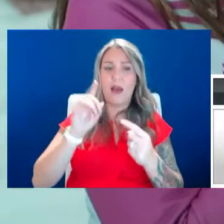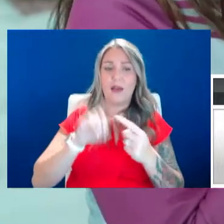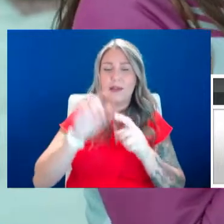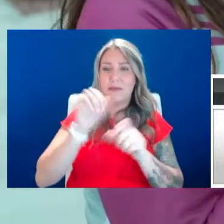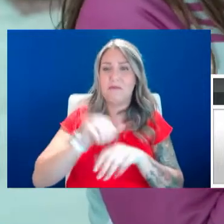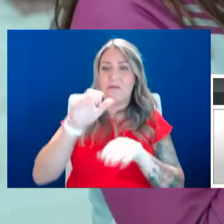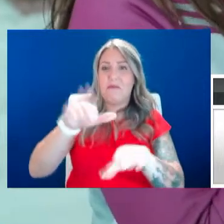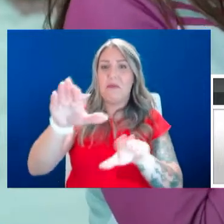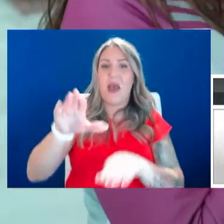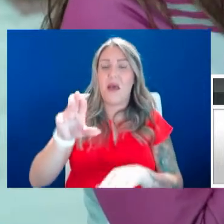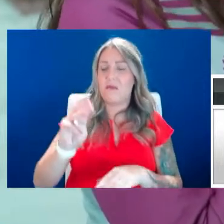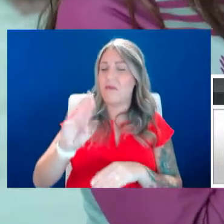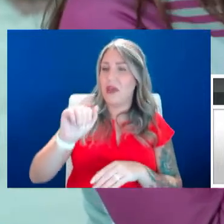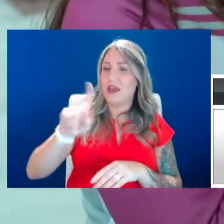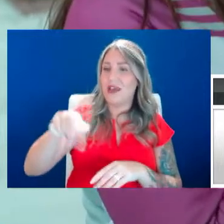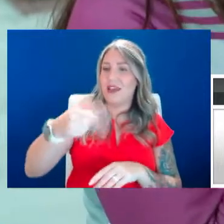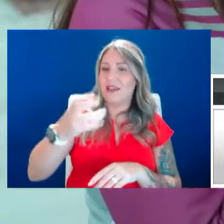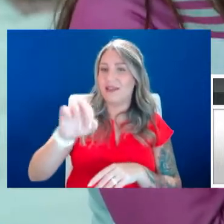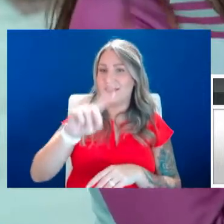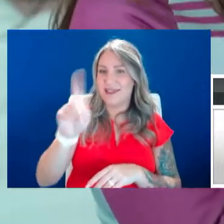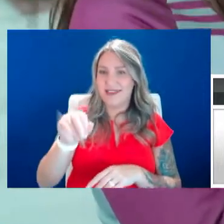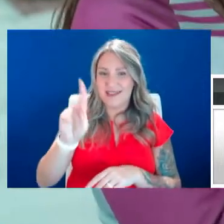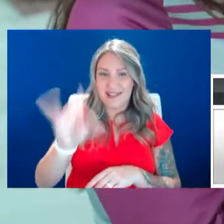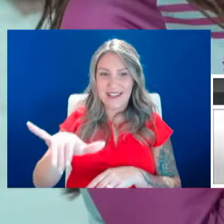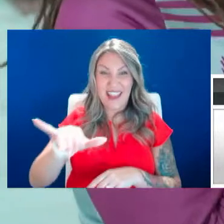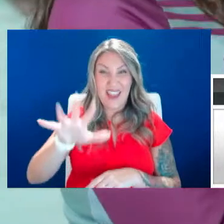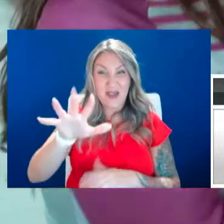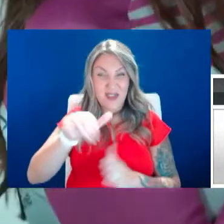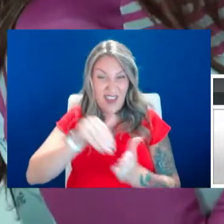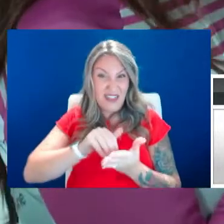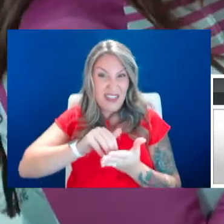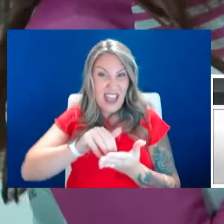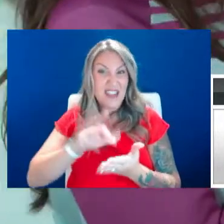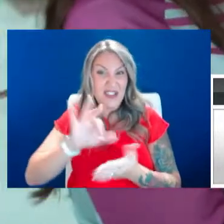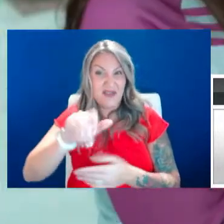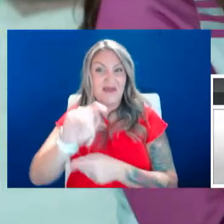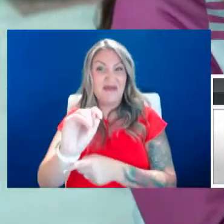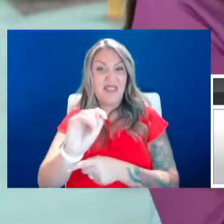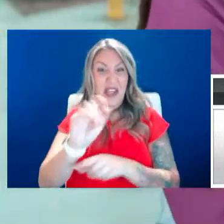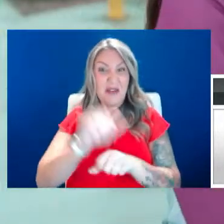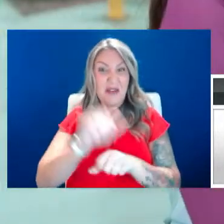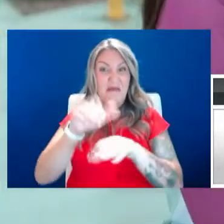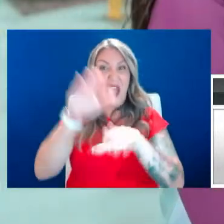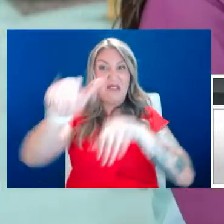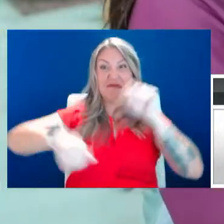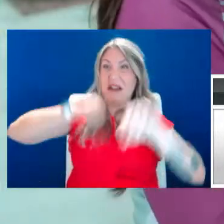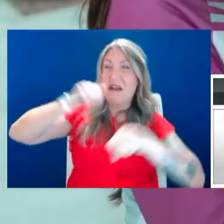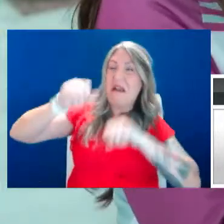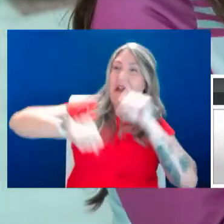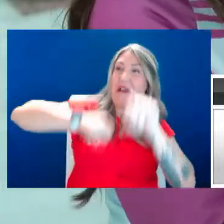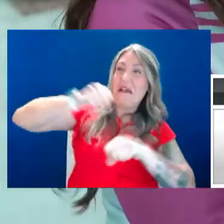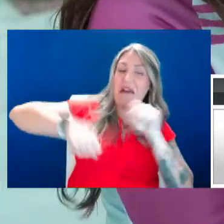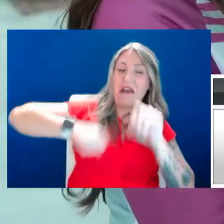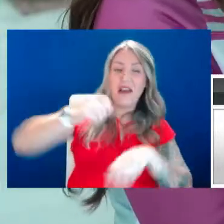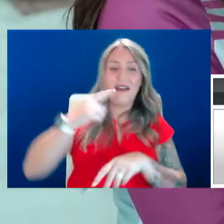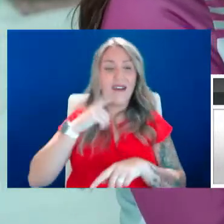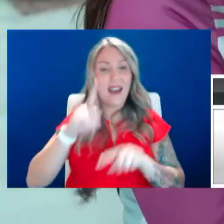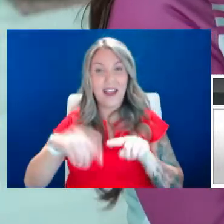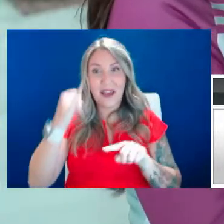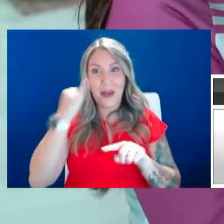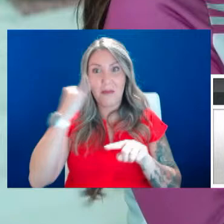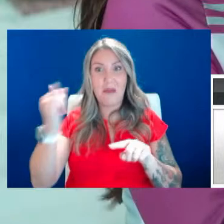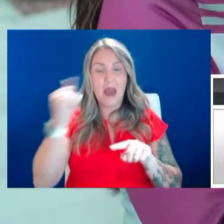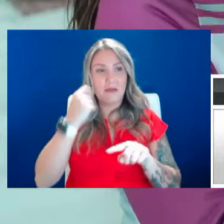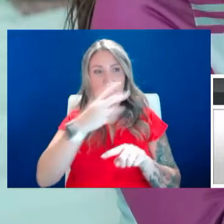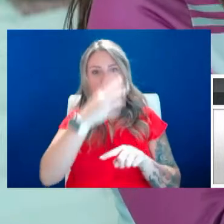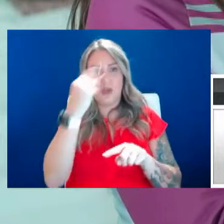was a 5,000-foot mountain to climb. Oh my goodness. Yeah, so that was a challenge. I can't imagine the beautiful scenery that you saw. That had